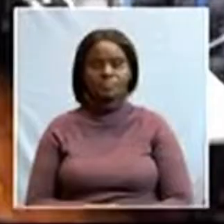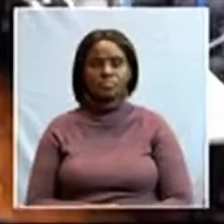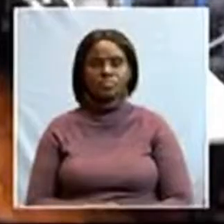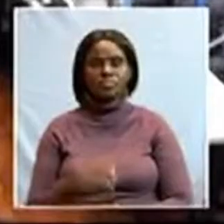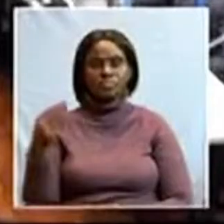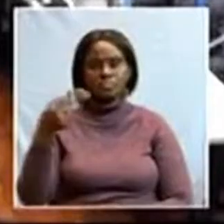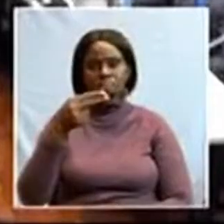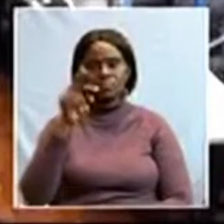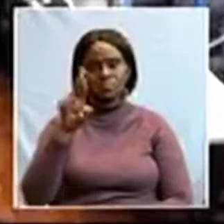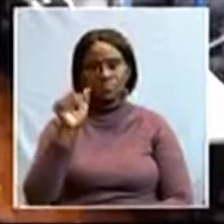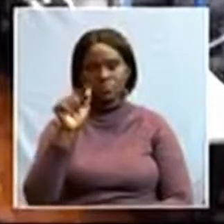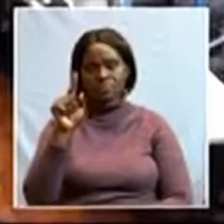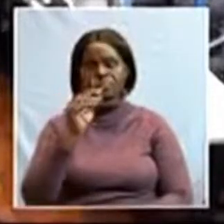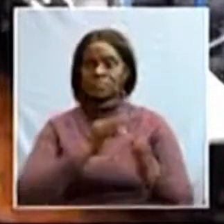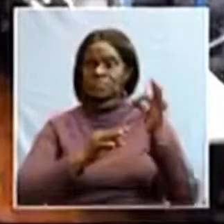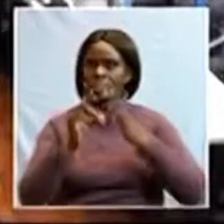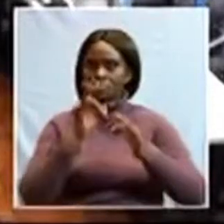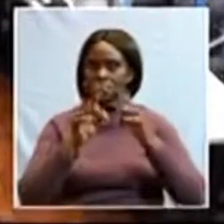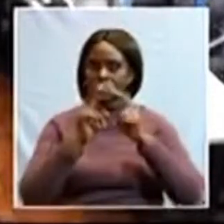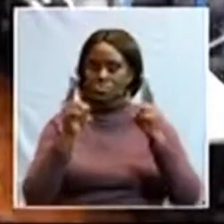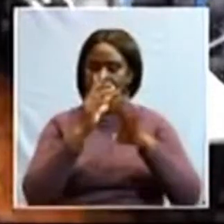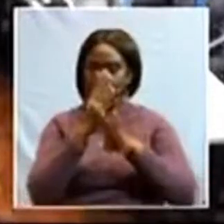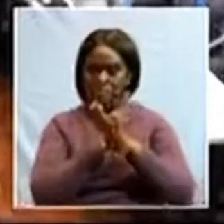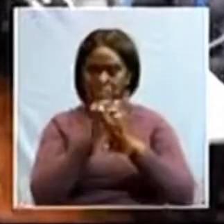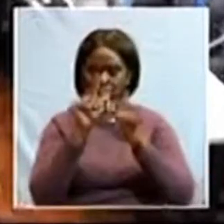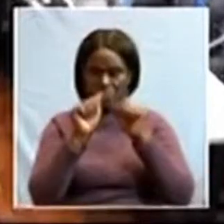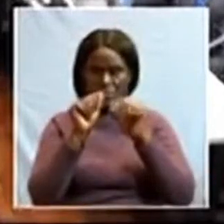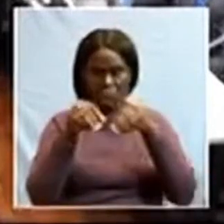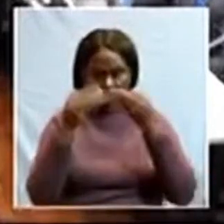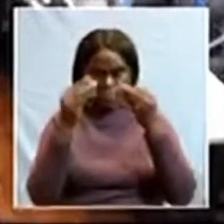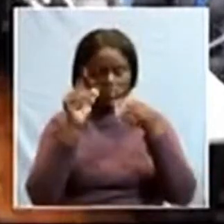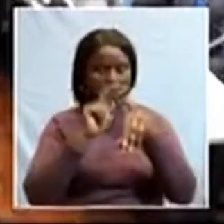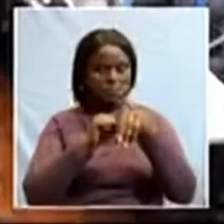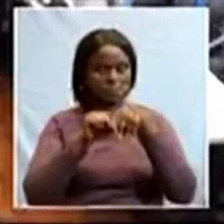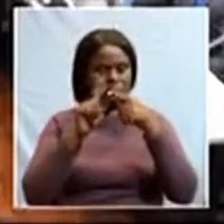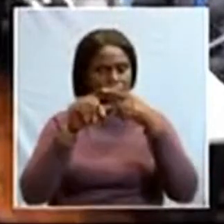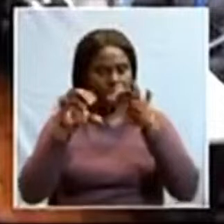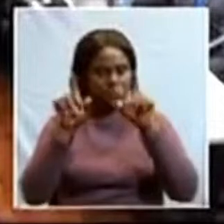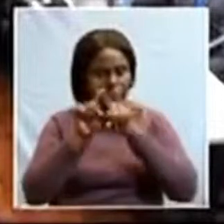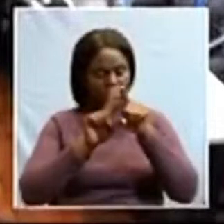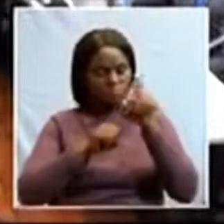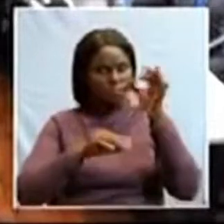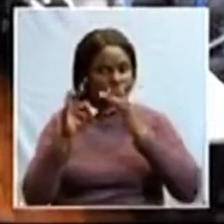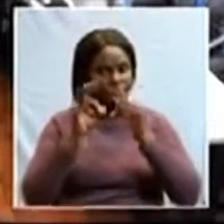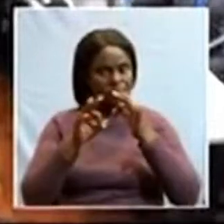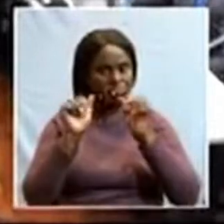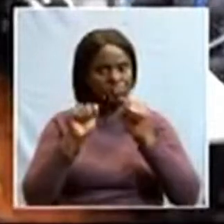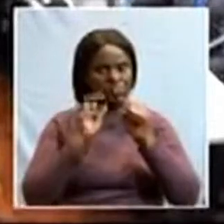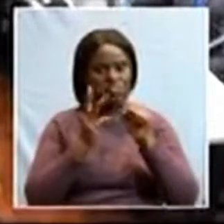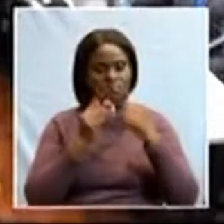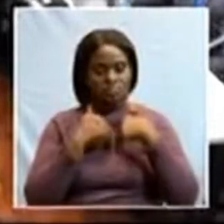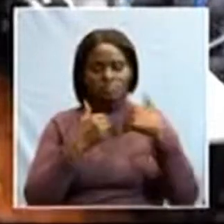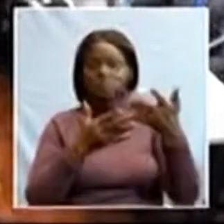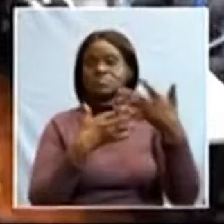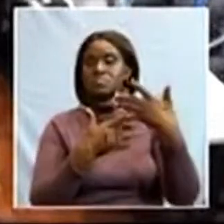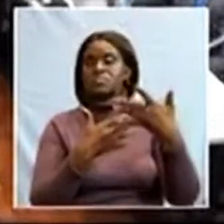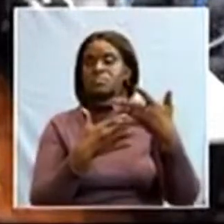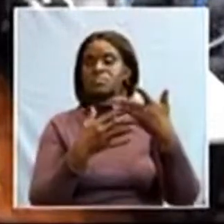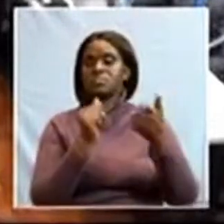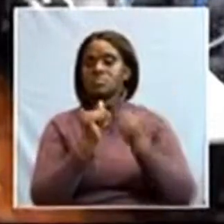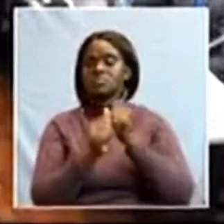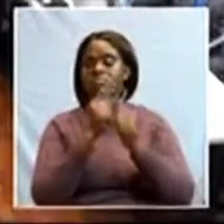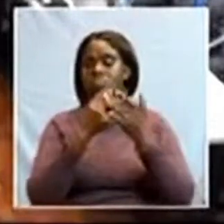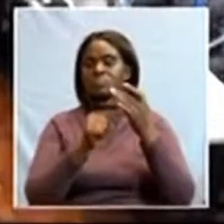Direct HR is justifying. So before he can be given chance to go ahead and justify, can we have documents that